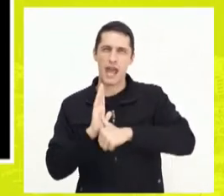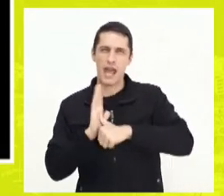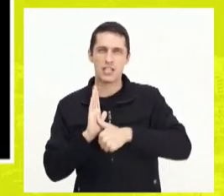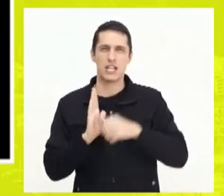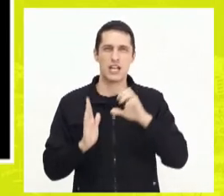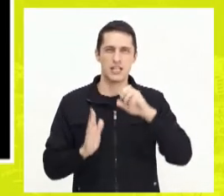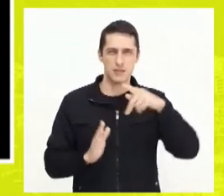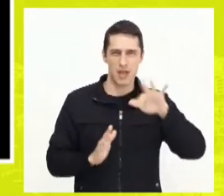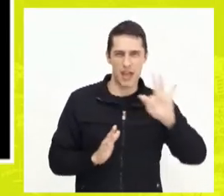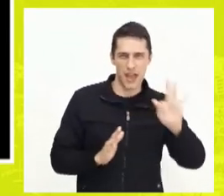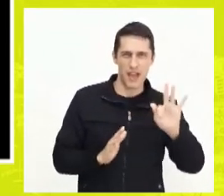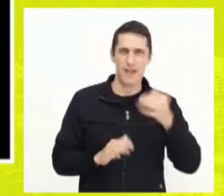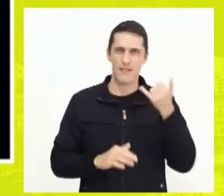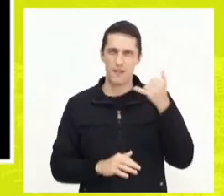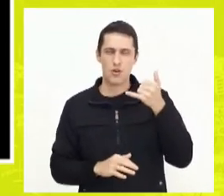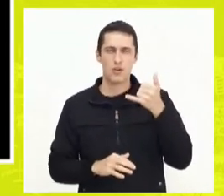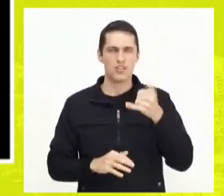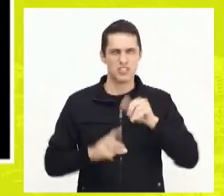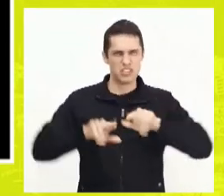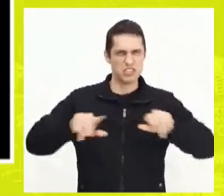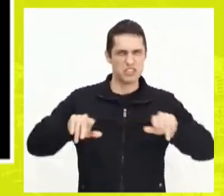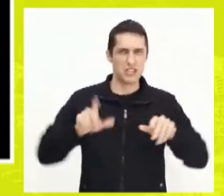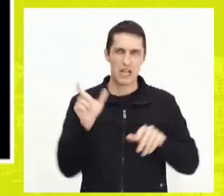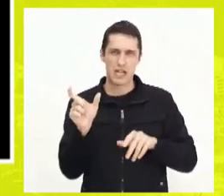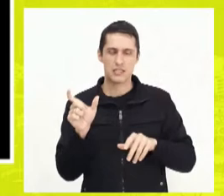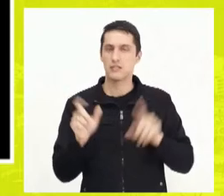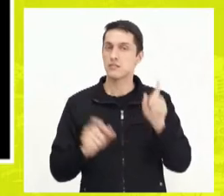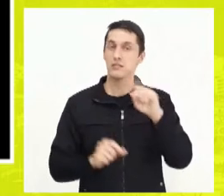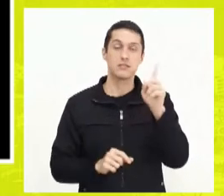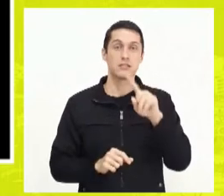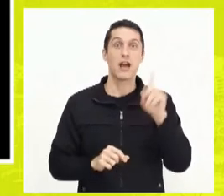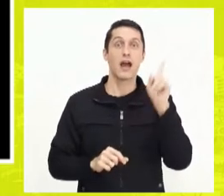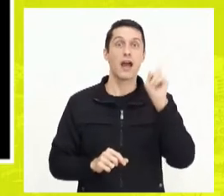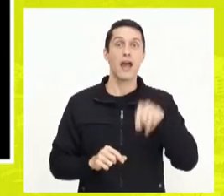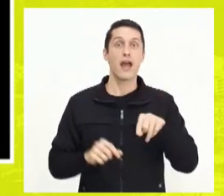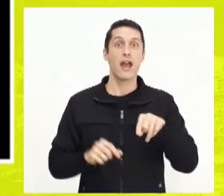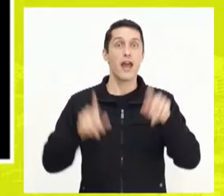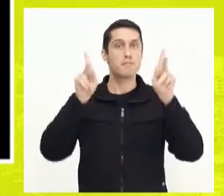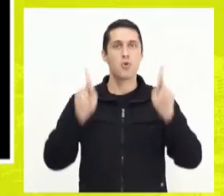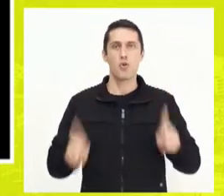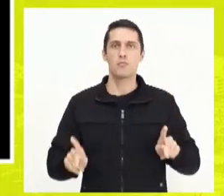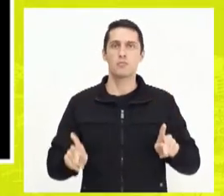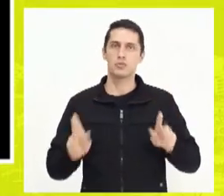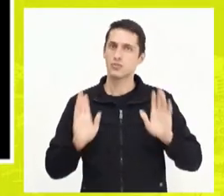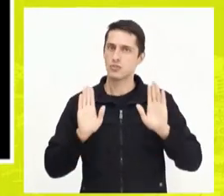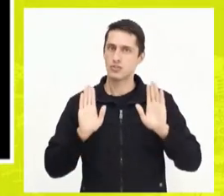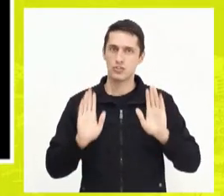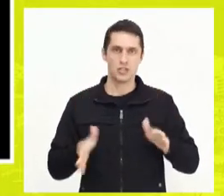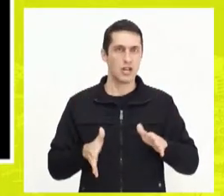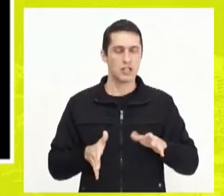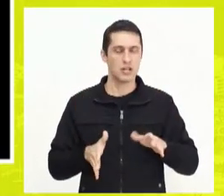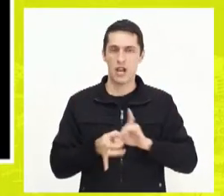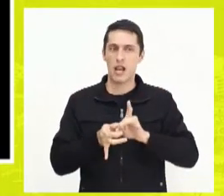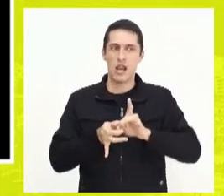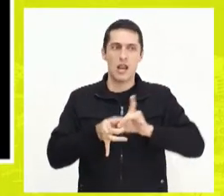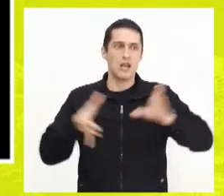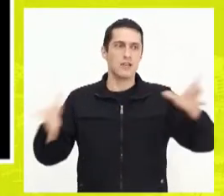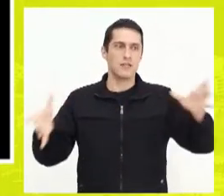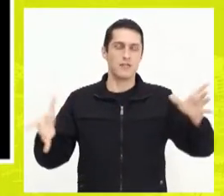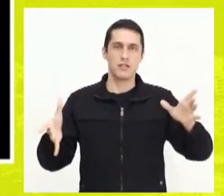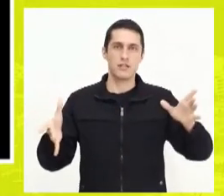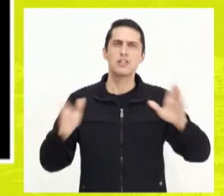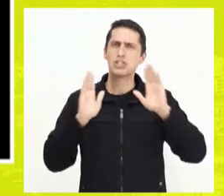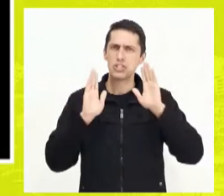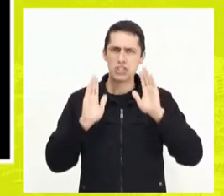mining you know our uh id number our name address where we work where we